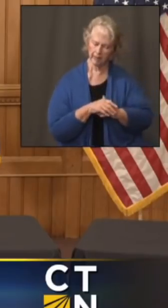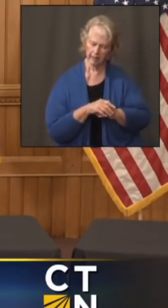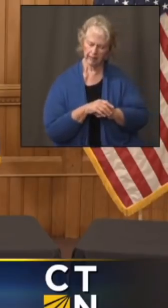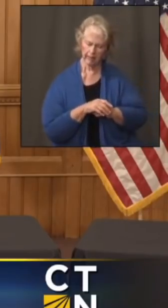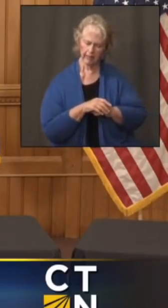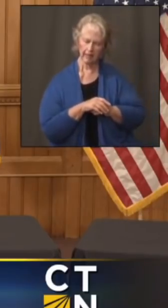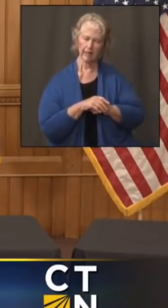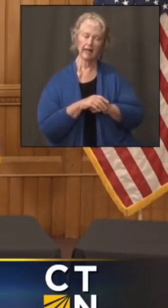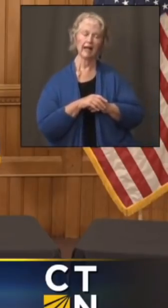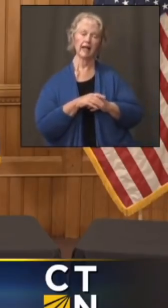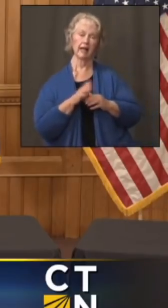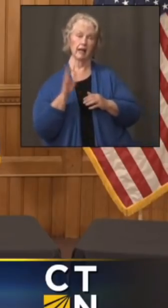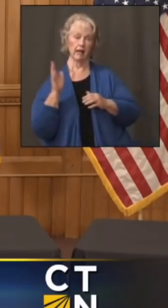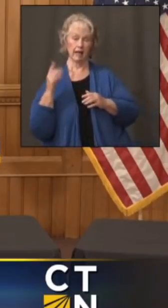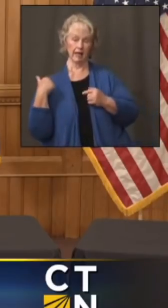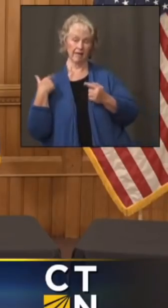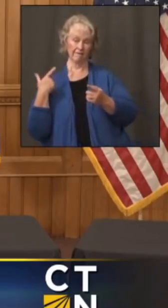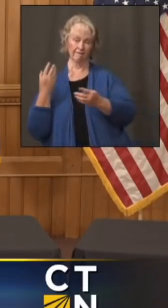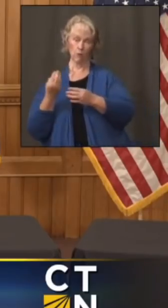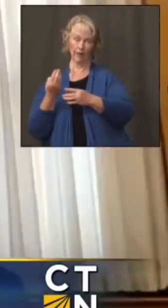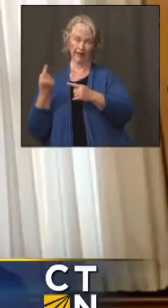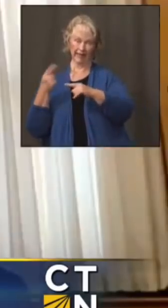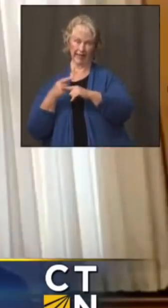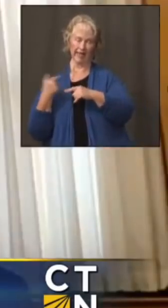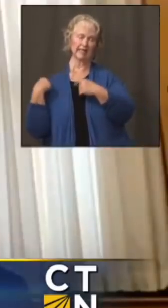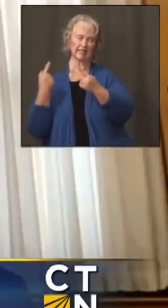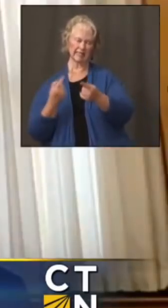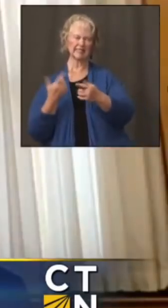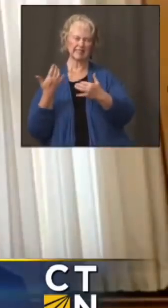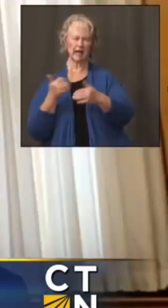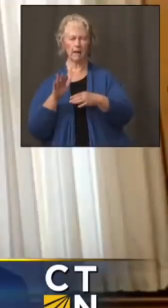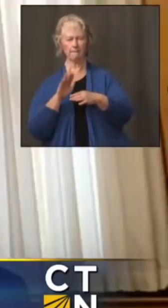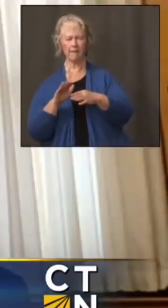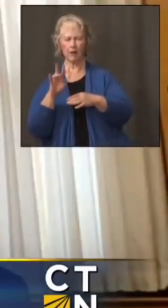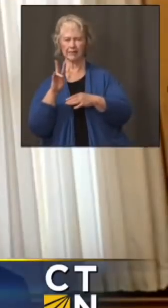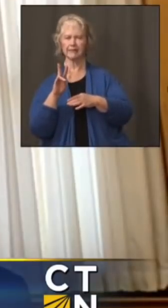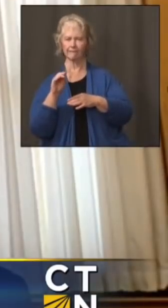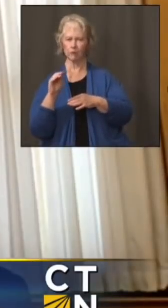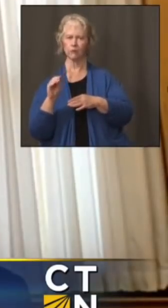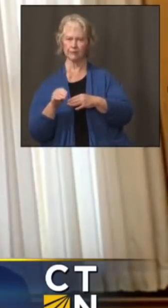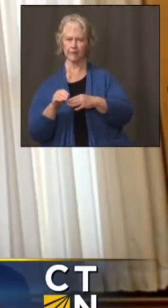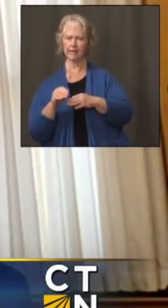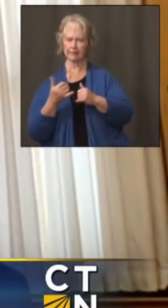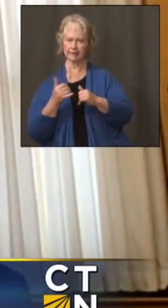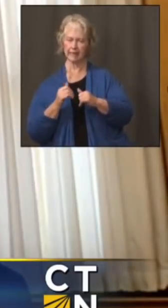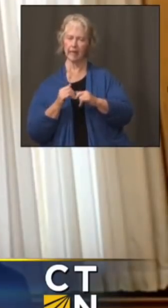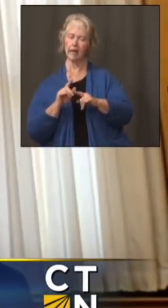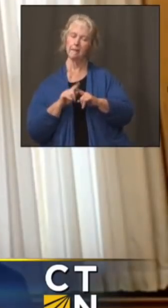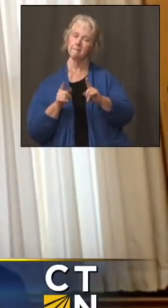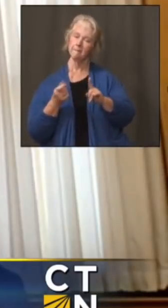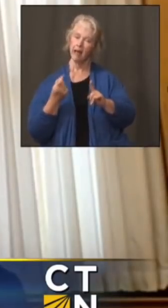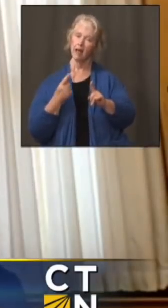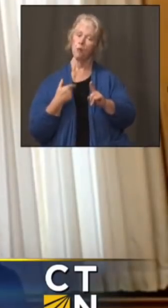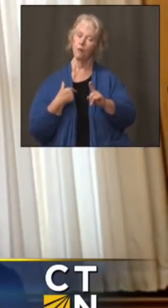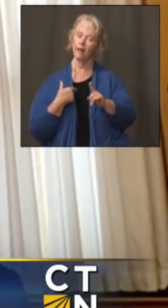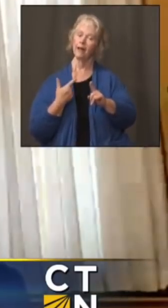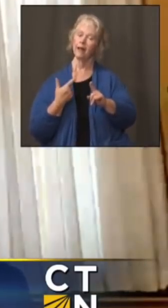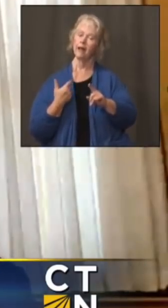so the positivity rate over the last 14 days is still about 7 in Norwich. But the thing to keep an eye on is as we bring in more